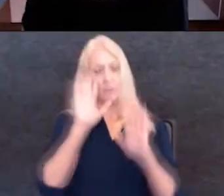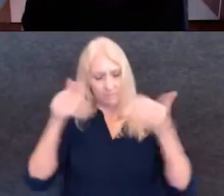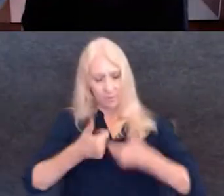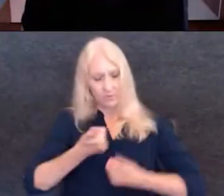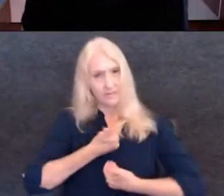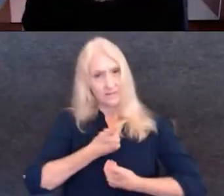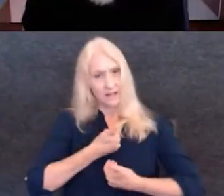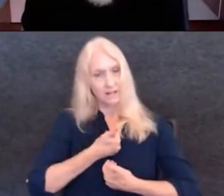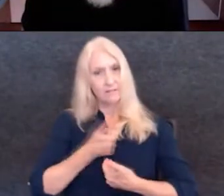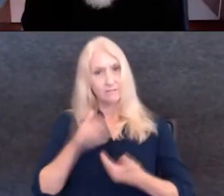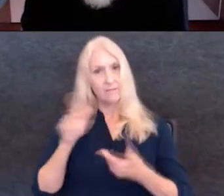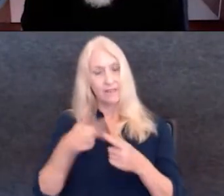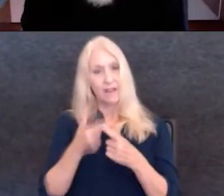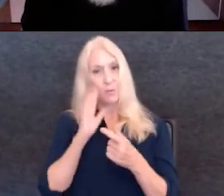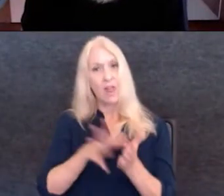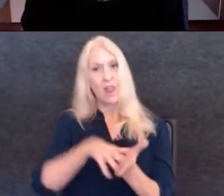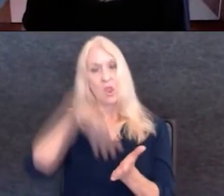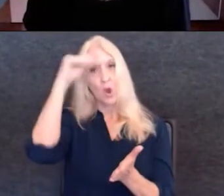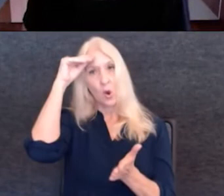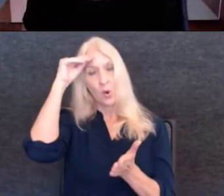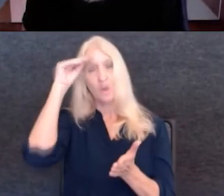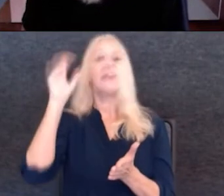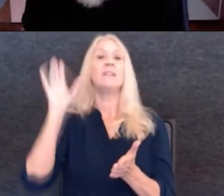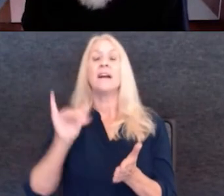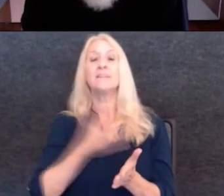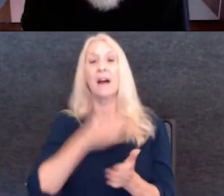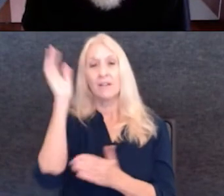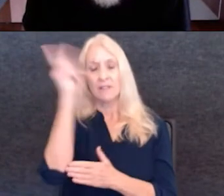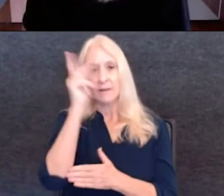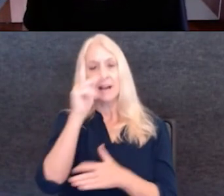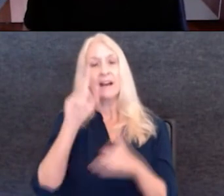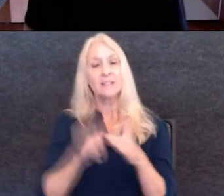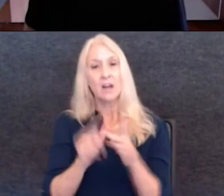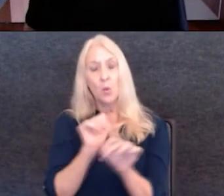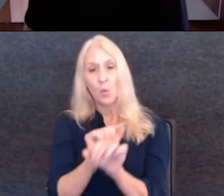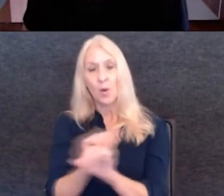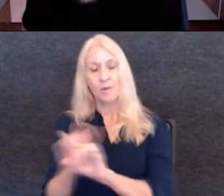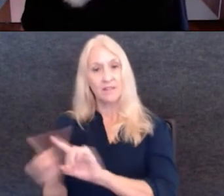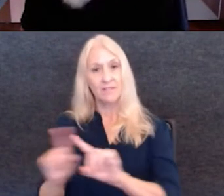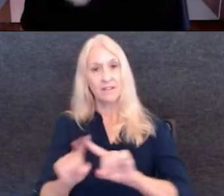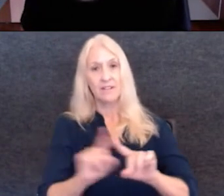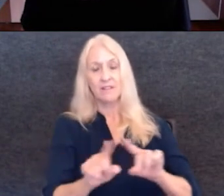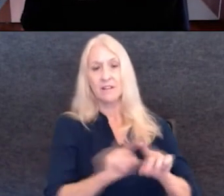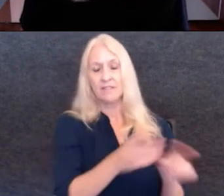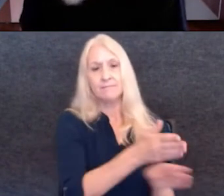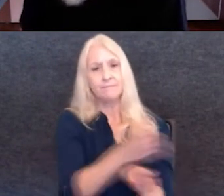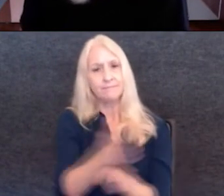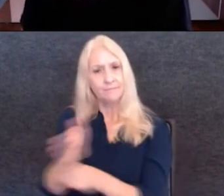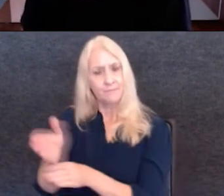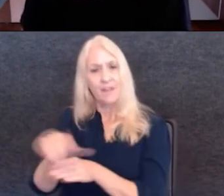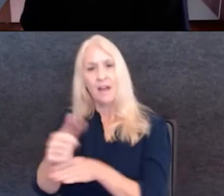learn. So that becomes a philosophy. I start to collaborate with different disciplines, with other architects, with